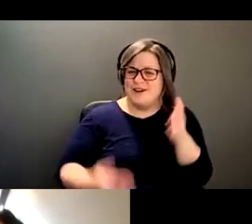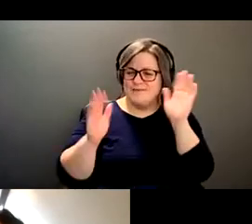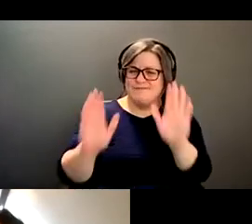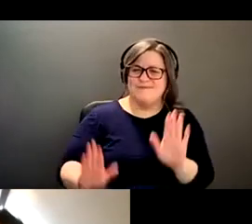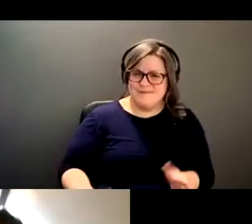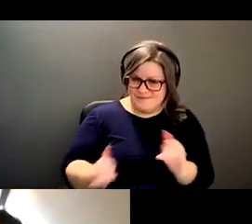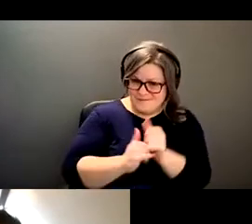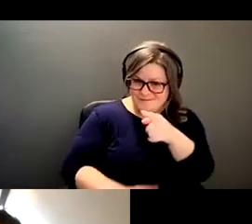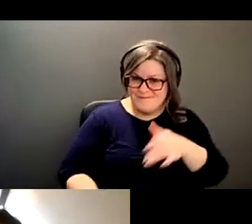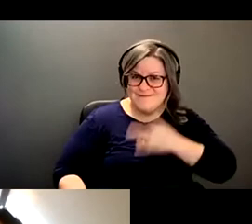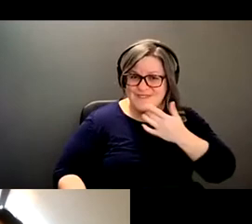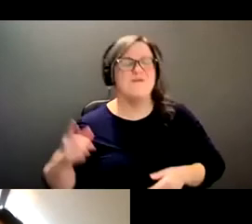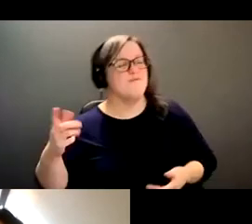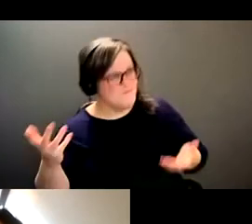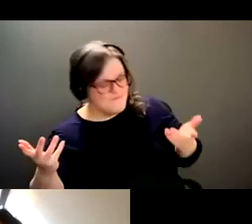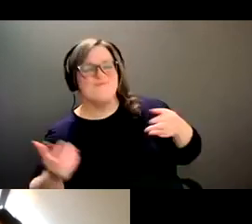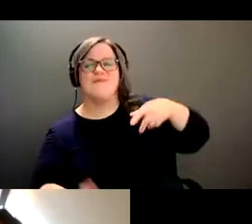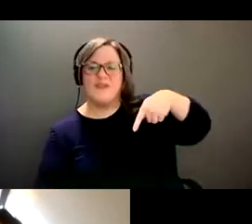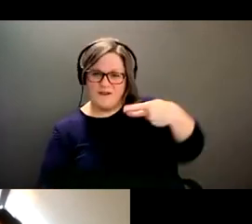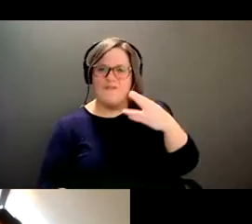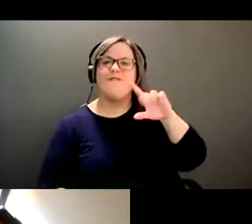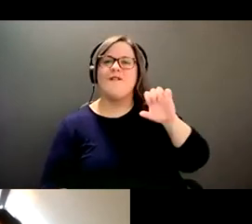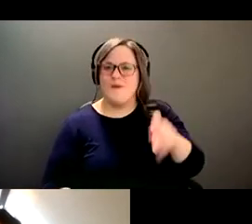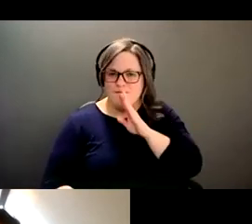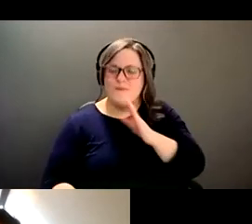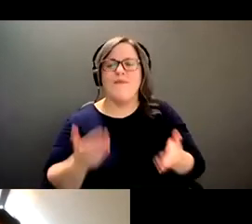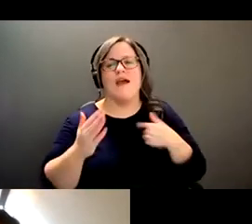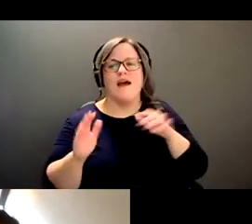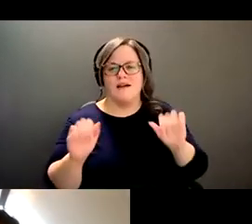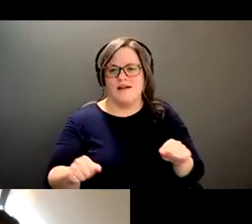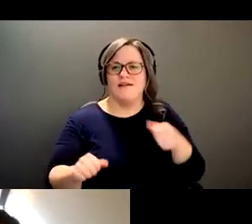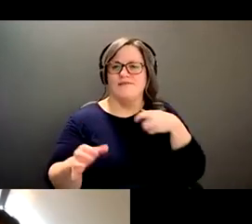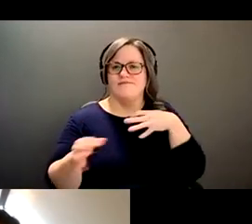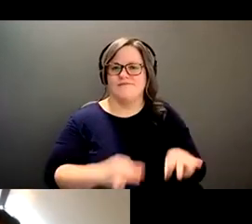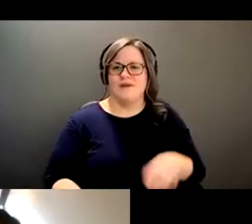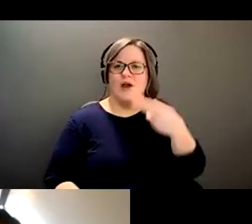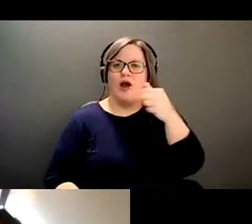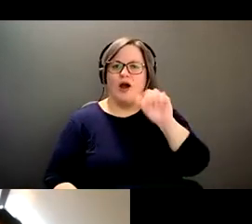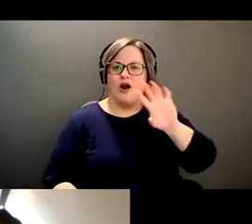Yeah, I mean, I guess like maybe I can just talk a bit more about hearth and what we do there.